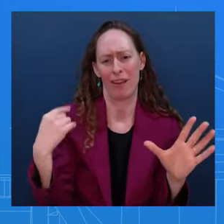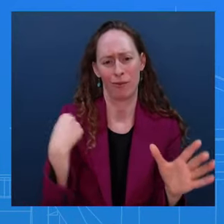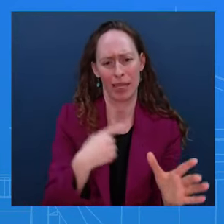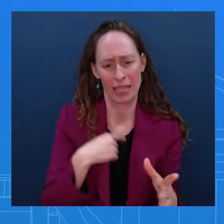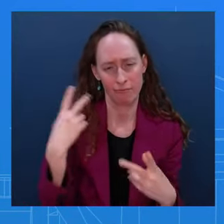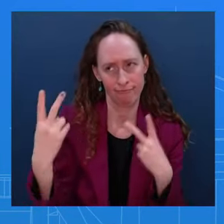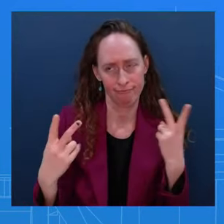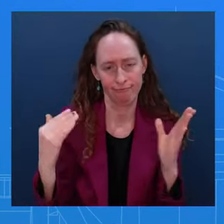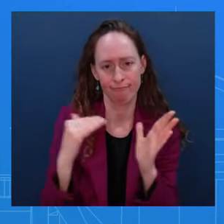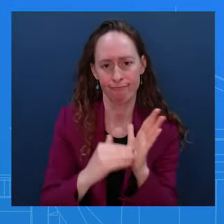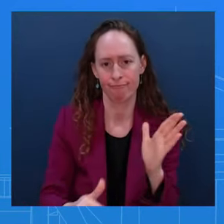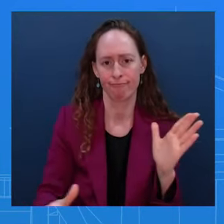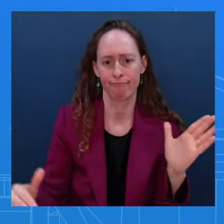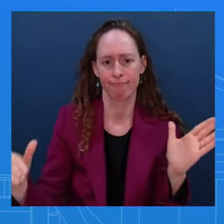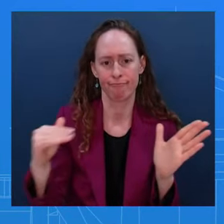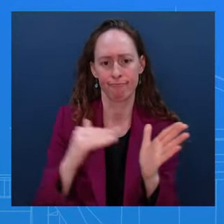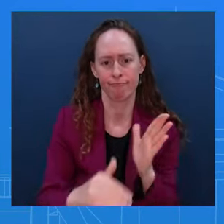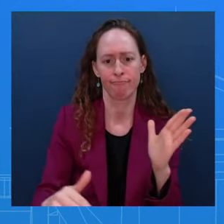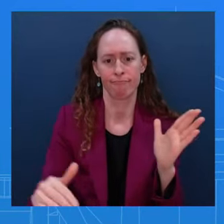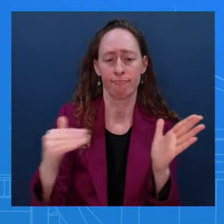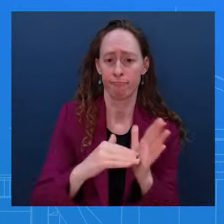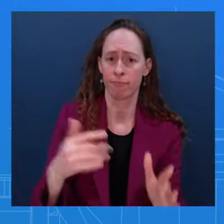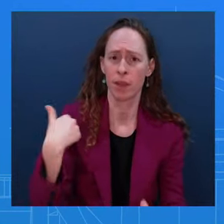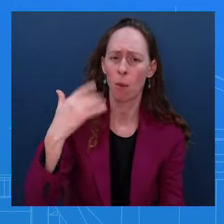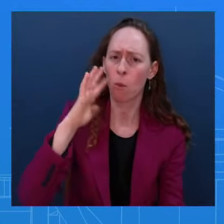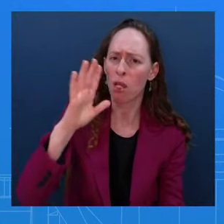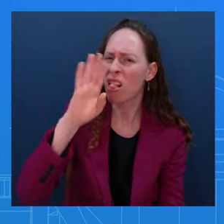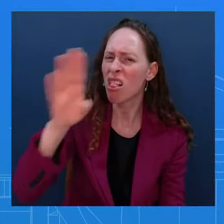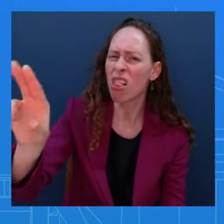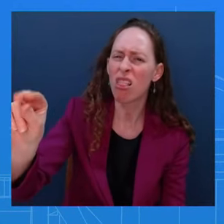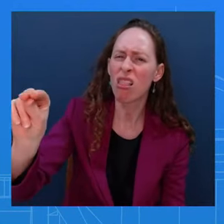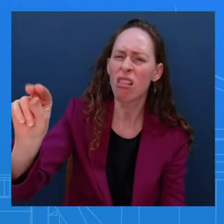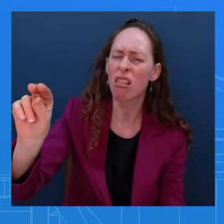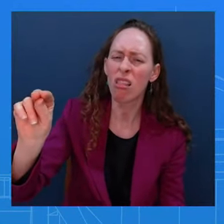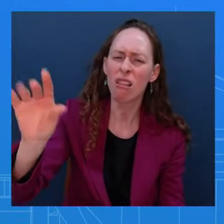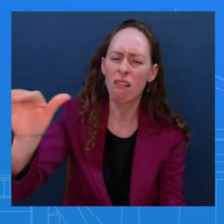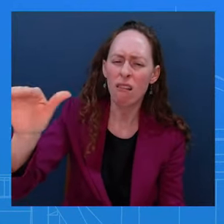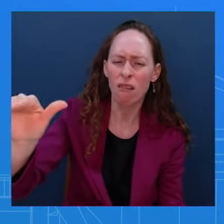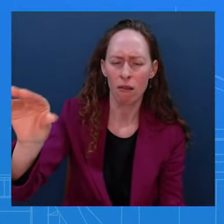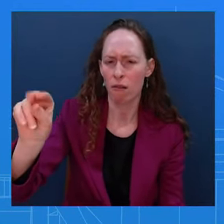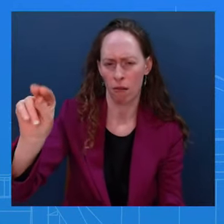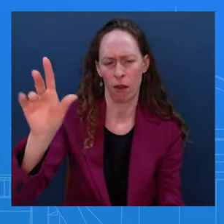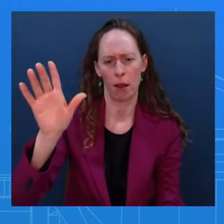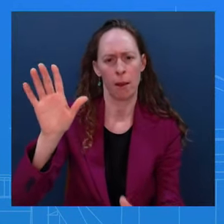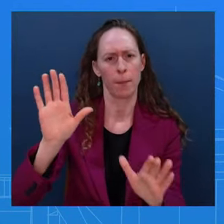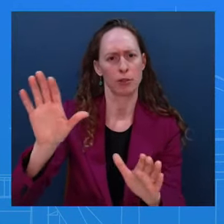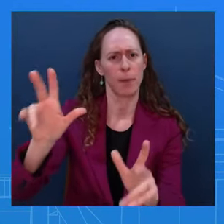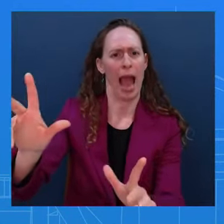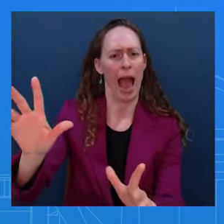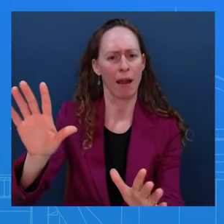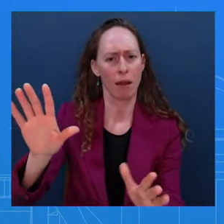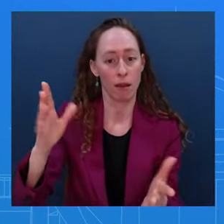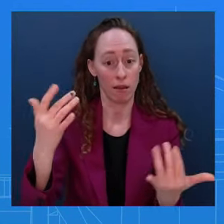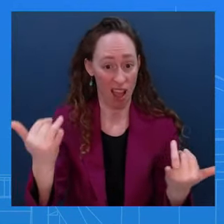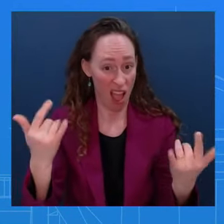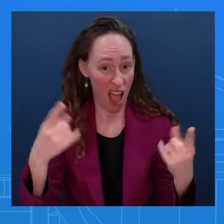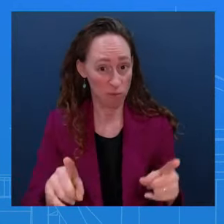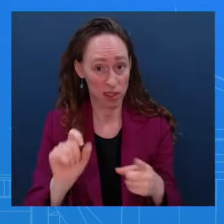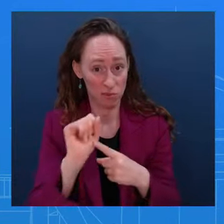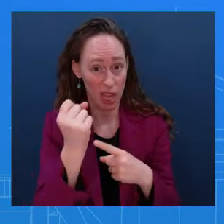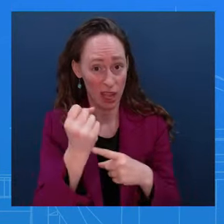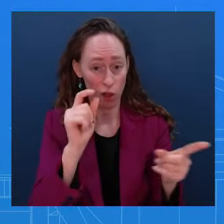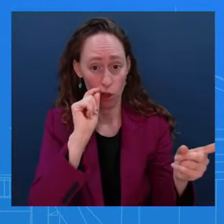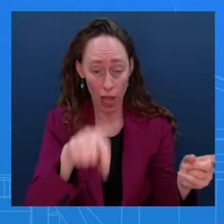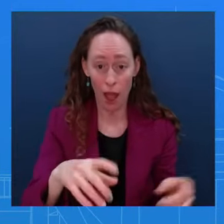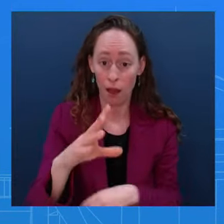push back on what Russia's doing, again, particularly in Ukraine. And Mr. Putin should just stay out of our